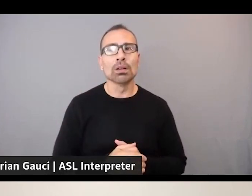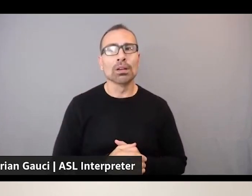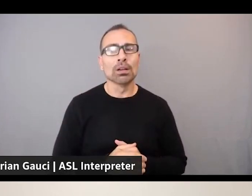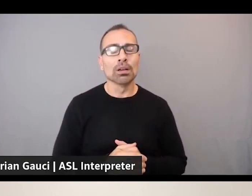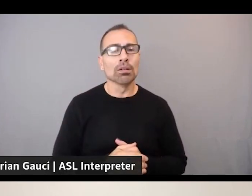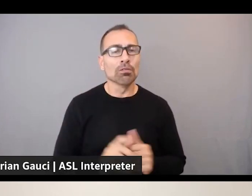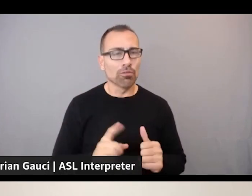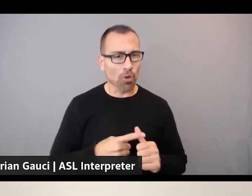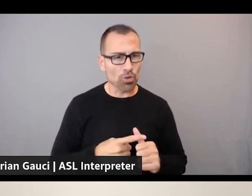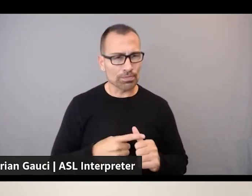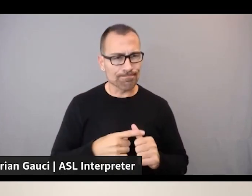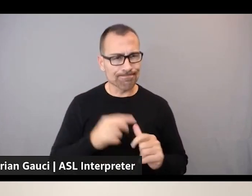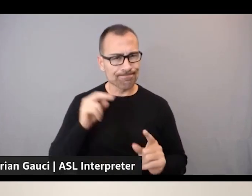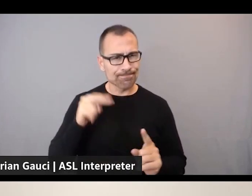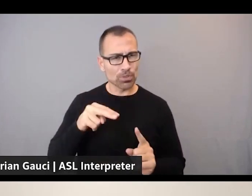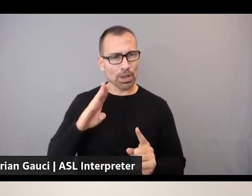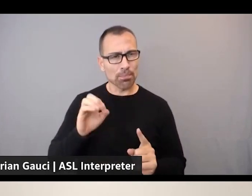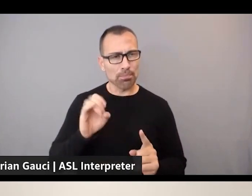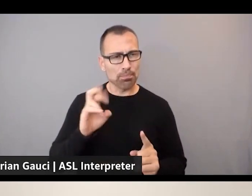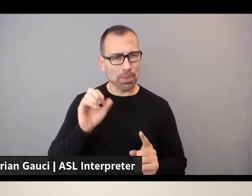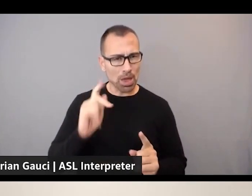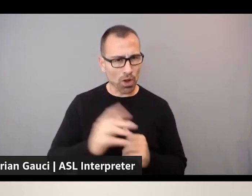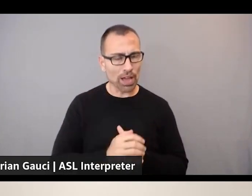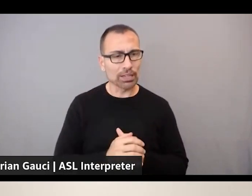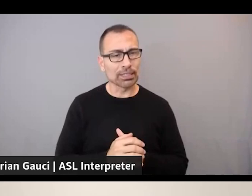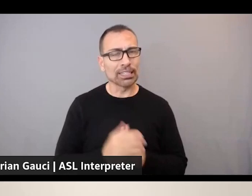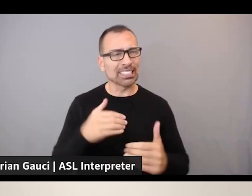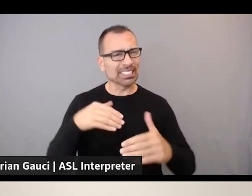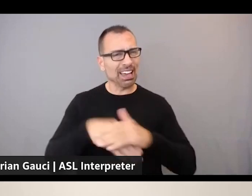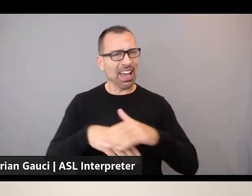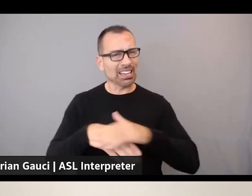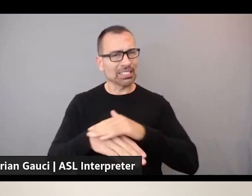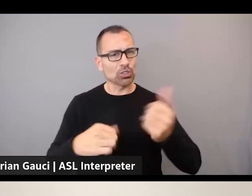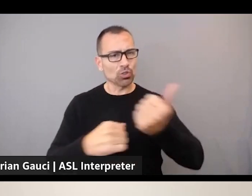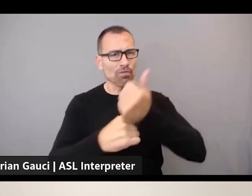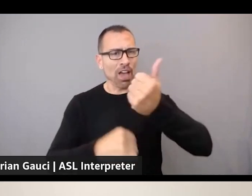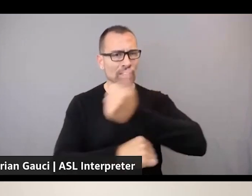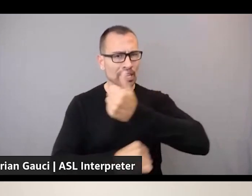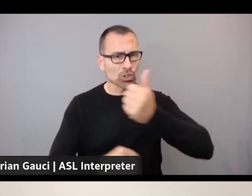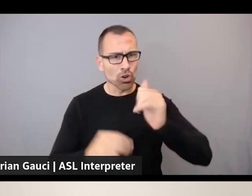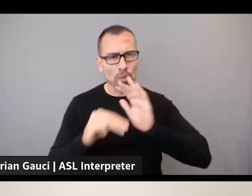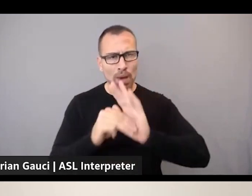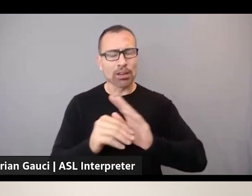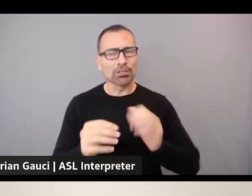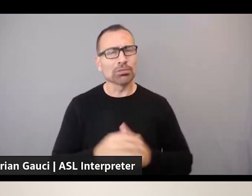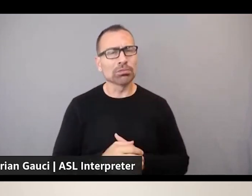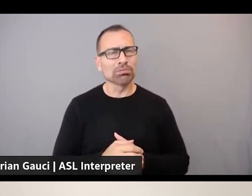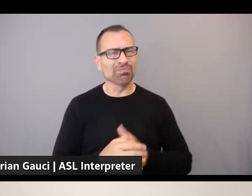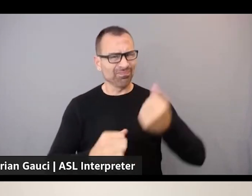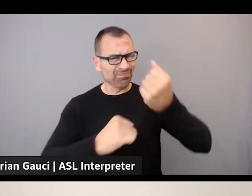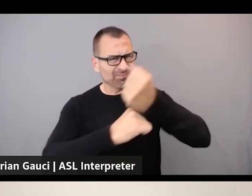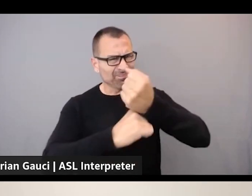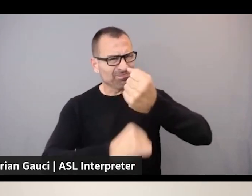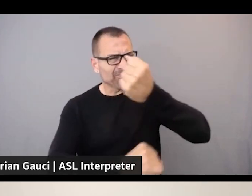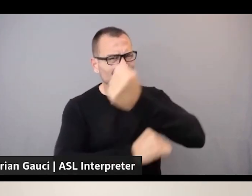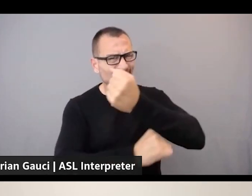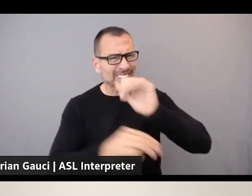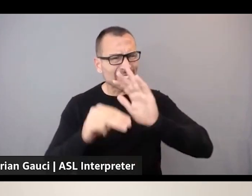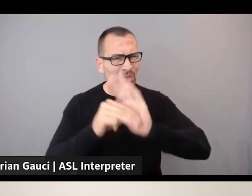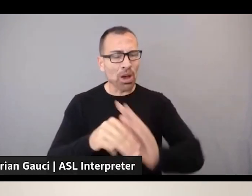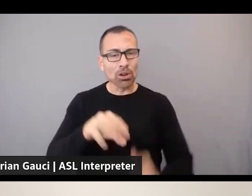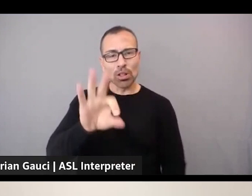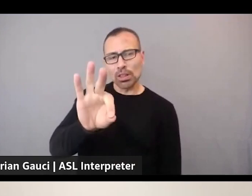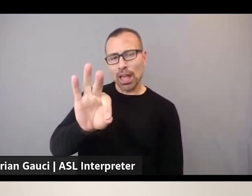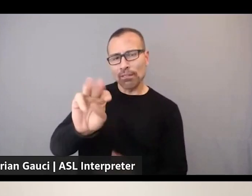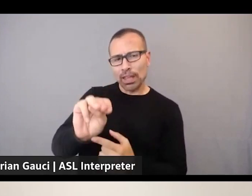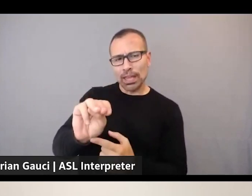foundational models, right? Mhm. Can we talk a little bit, Susanne, about what foundational models are and what's the difference between other types of ML